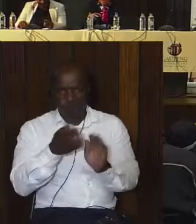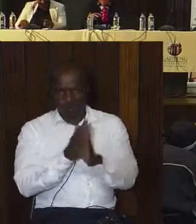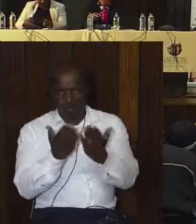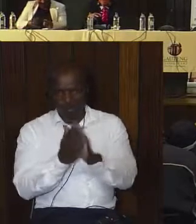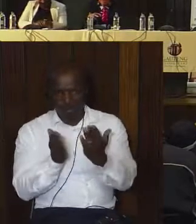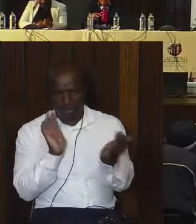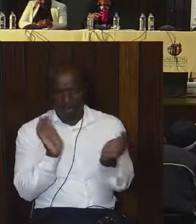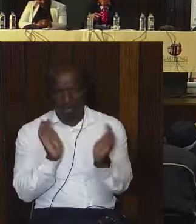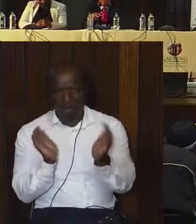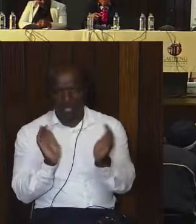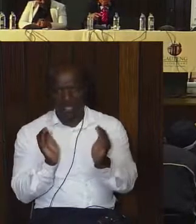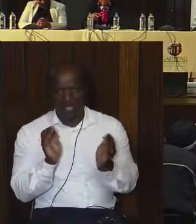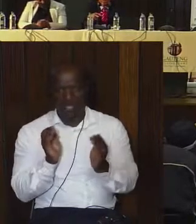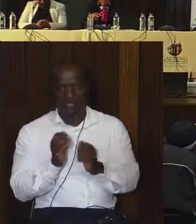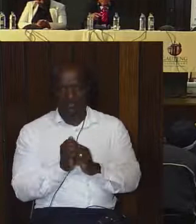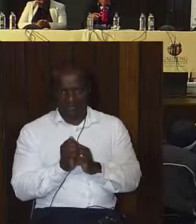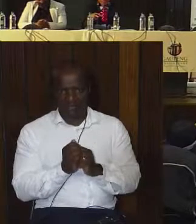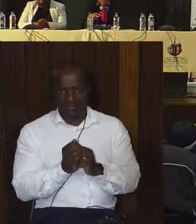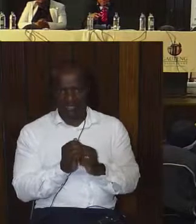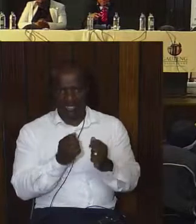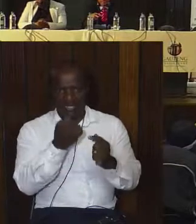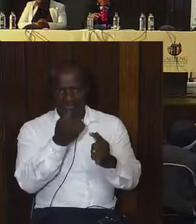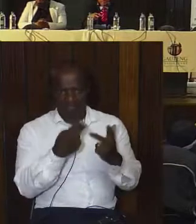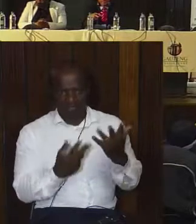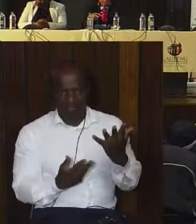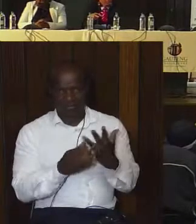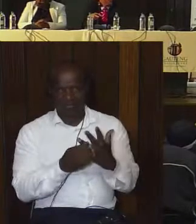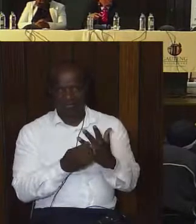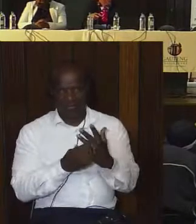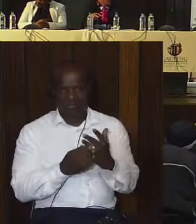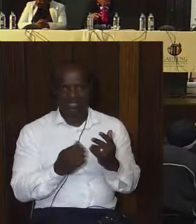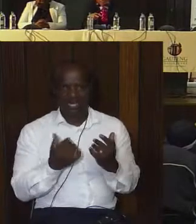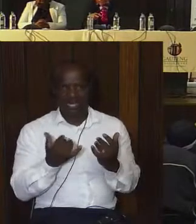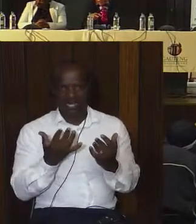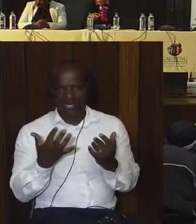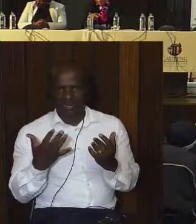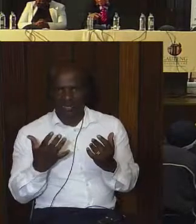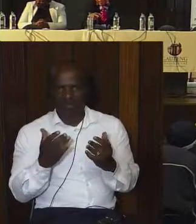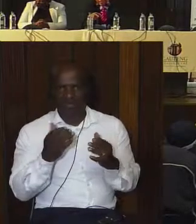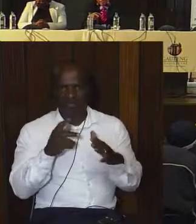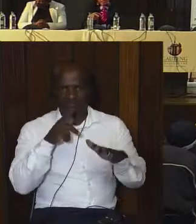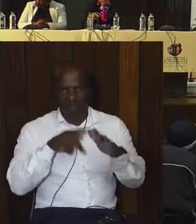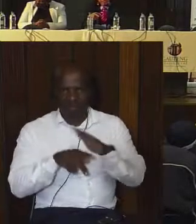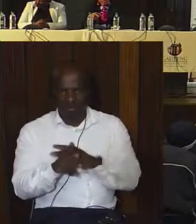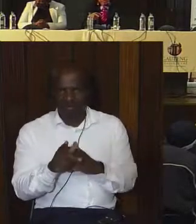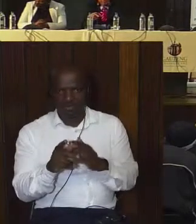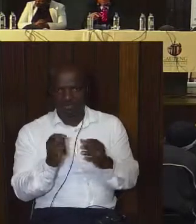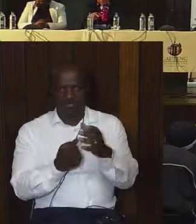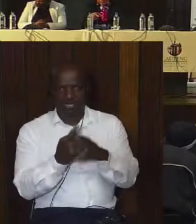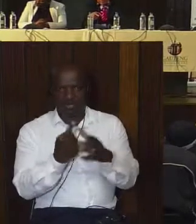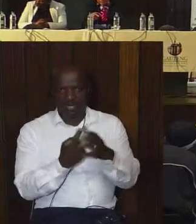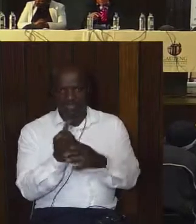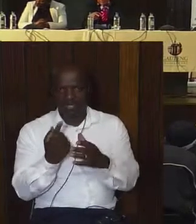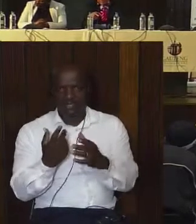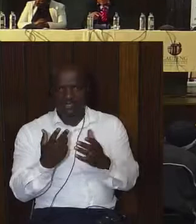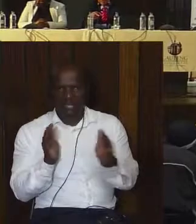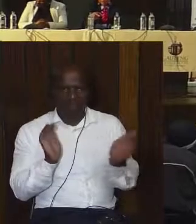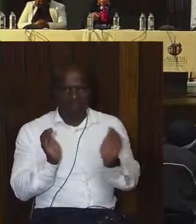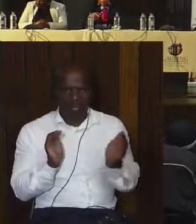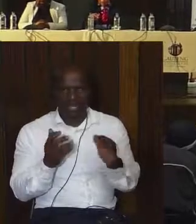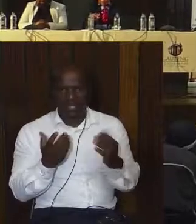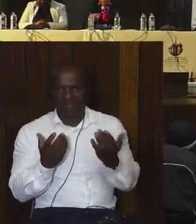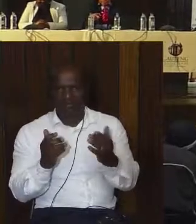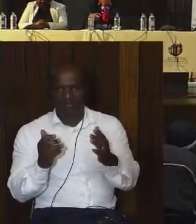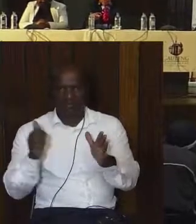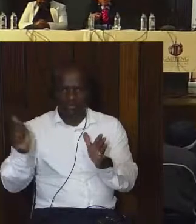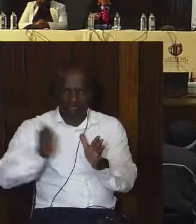you know, Chair, a number of projects has been compromised with encroachments and people coming